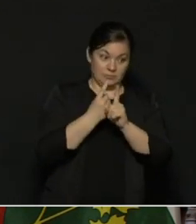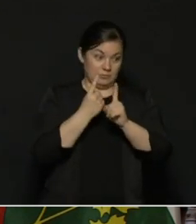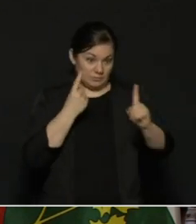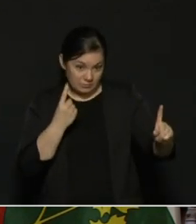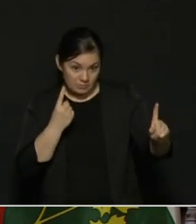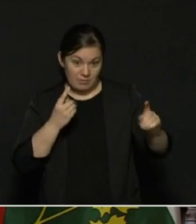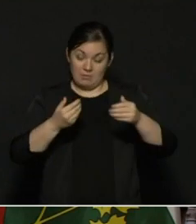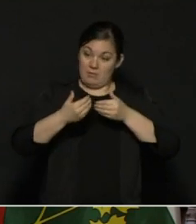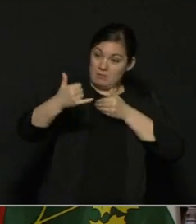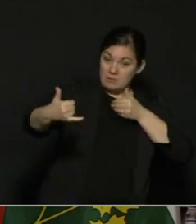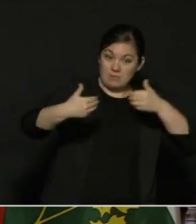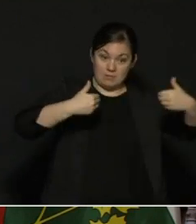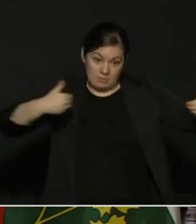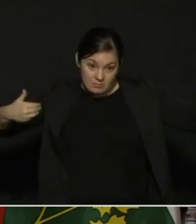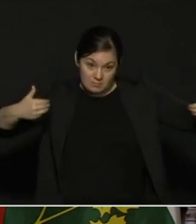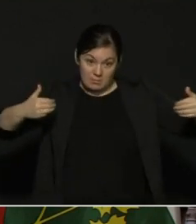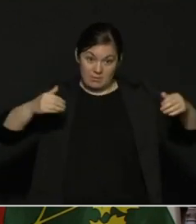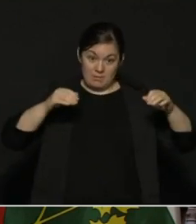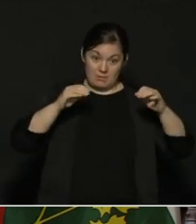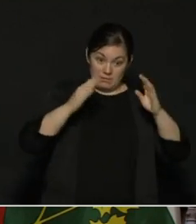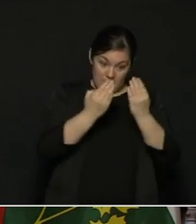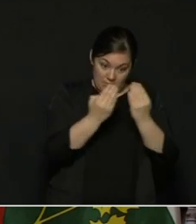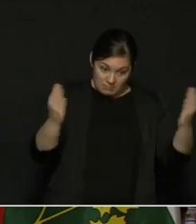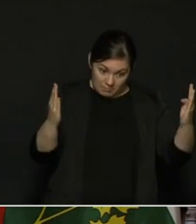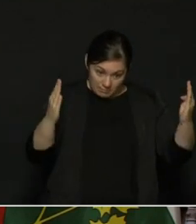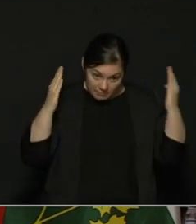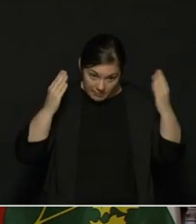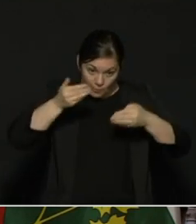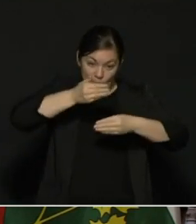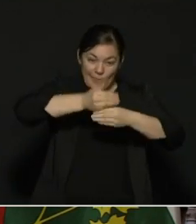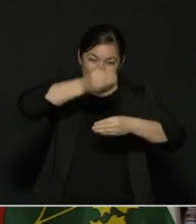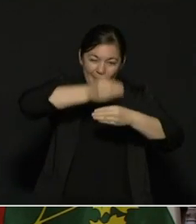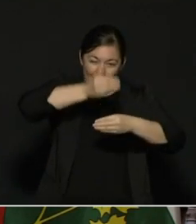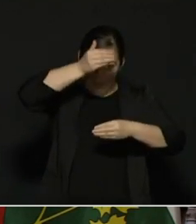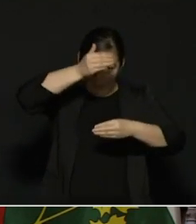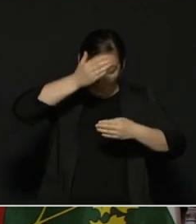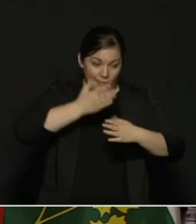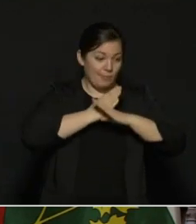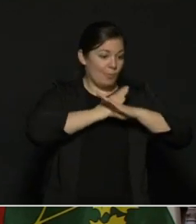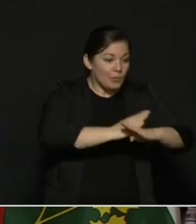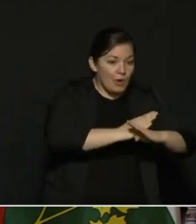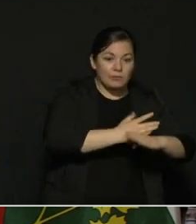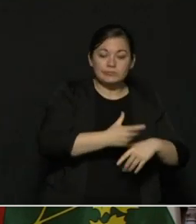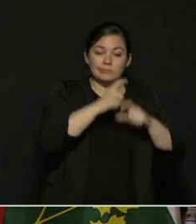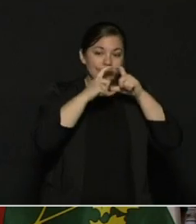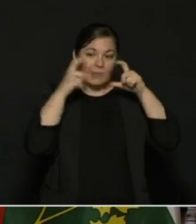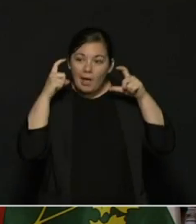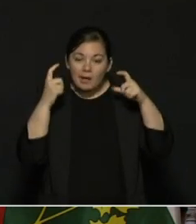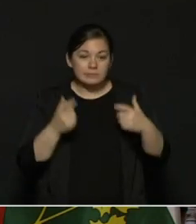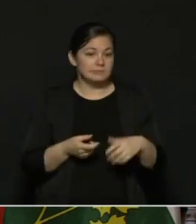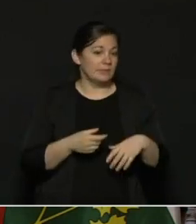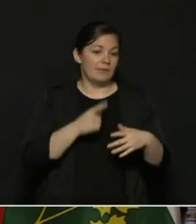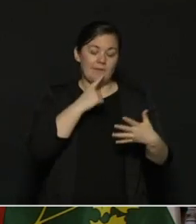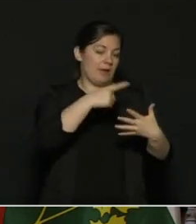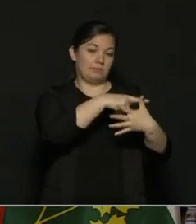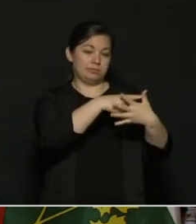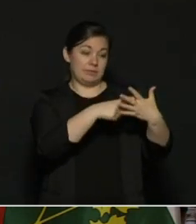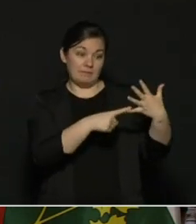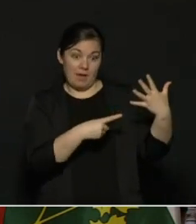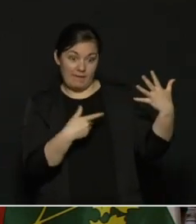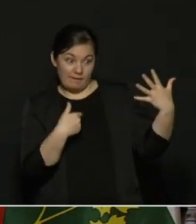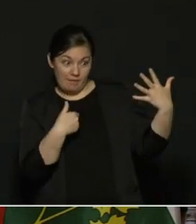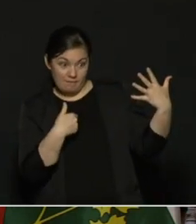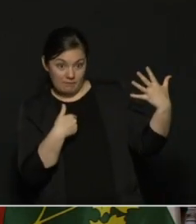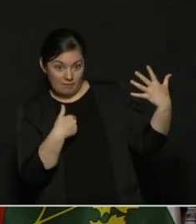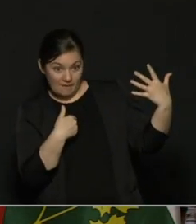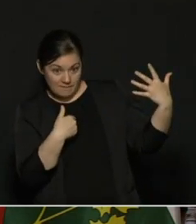and that, because that's what the public want to be persuaded to say, if for now in this type of setting, can I be assured it's okay? What kind of